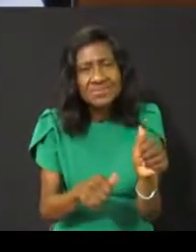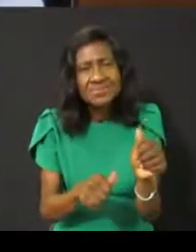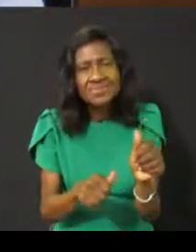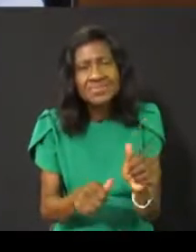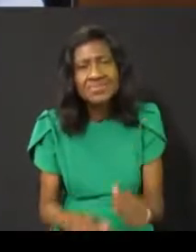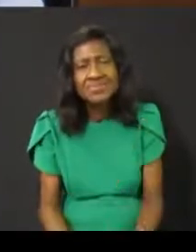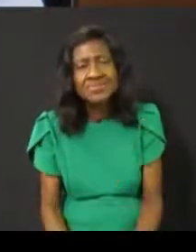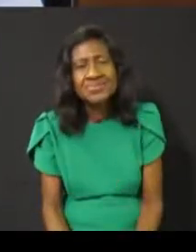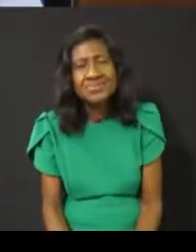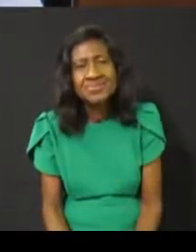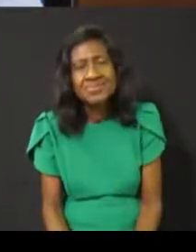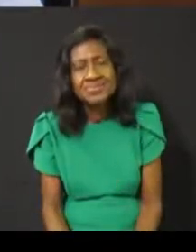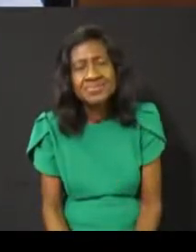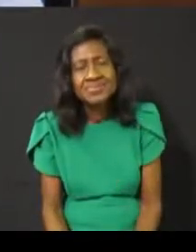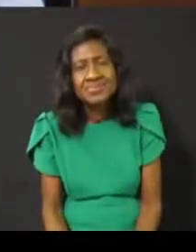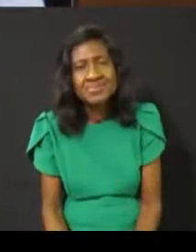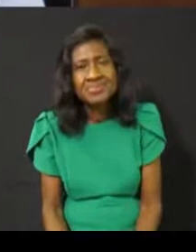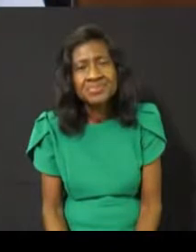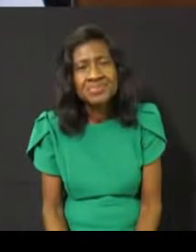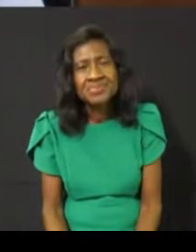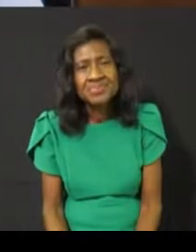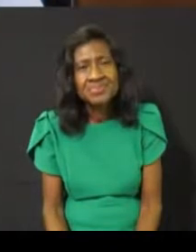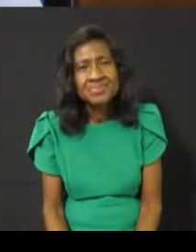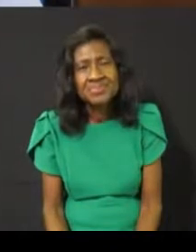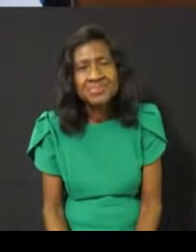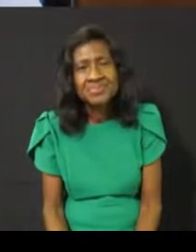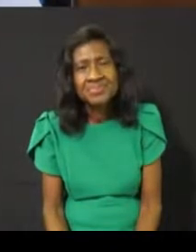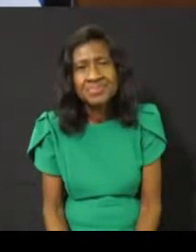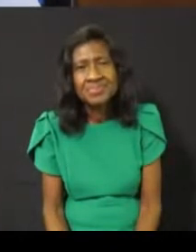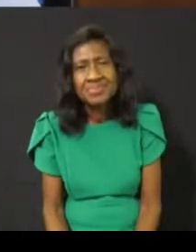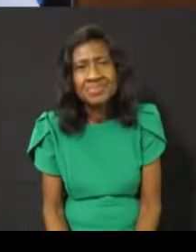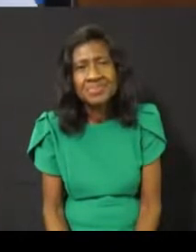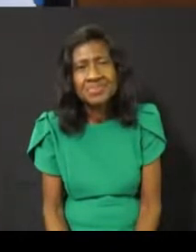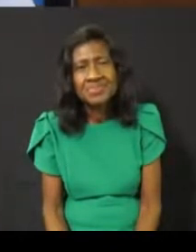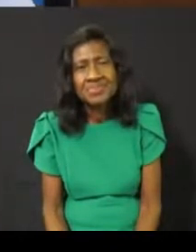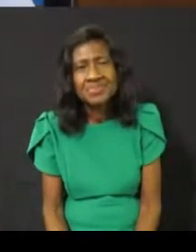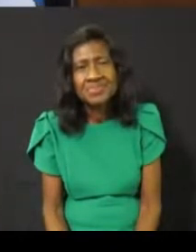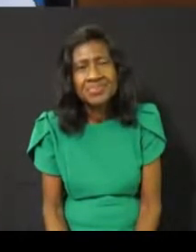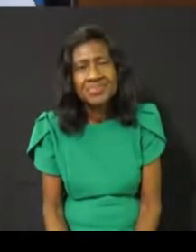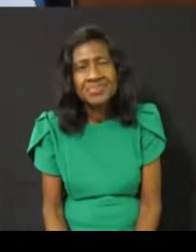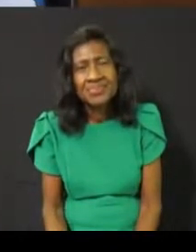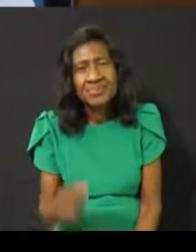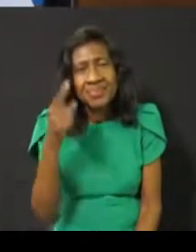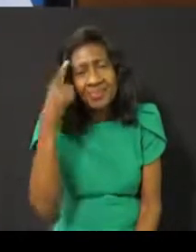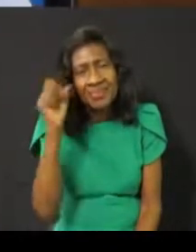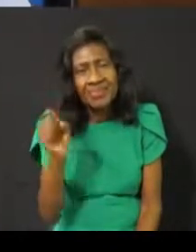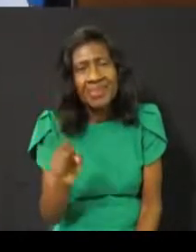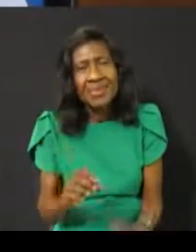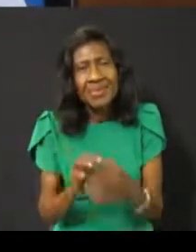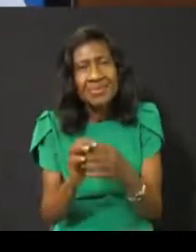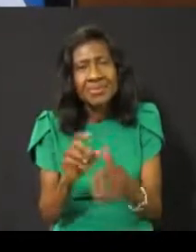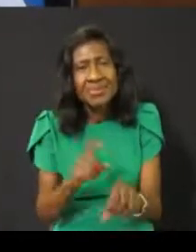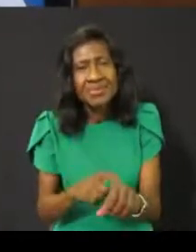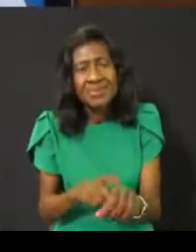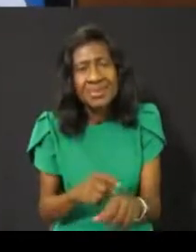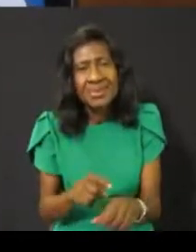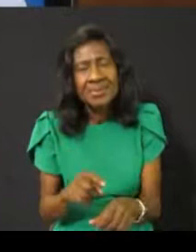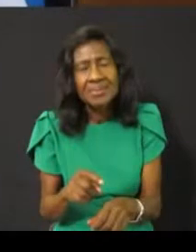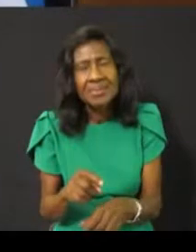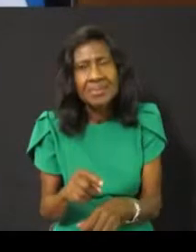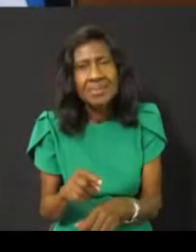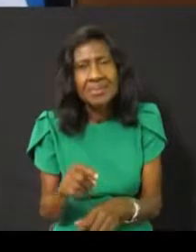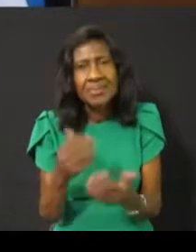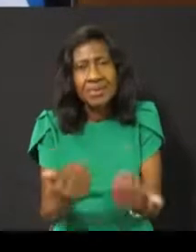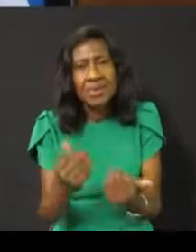much. It's an important component of democracy, but I think we'll begin now with Cayman